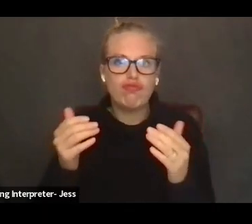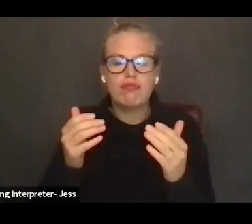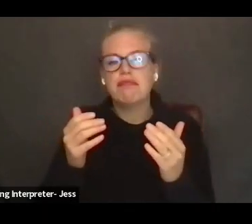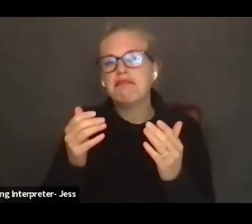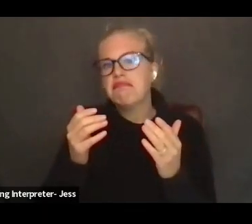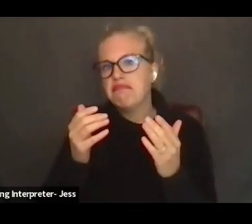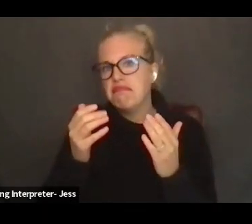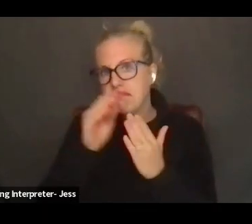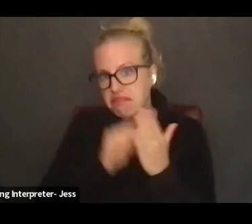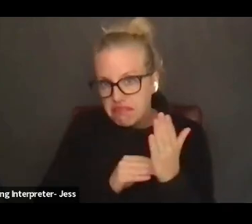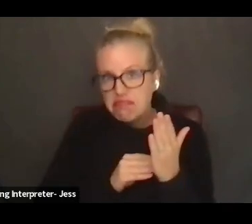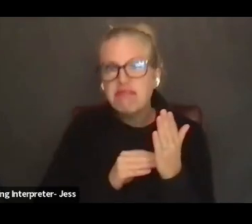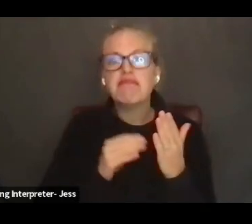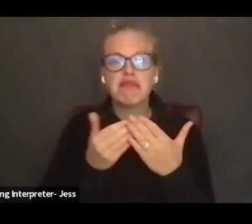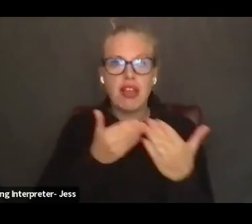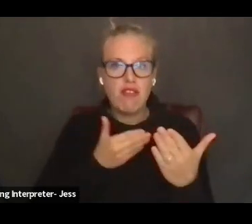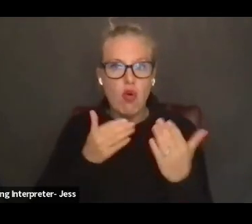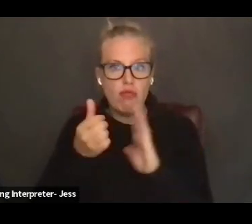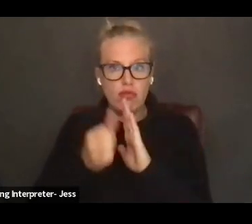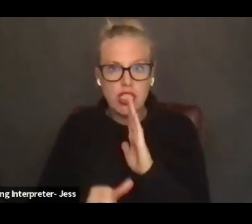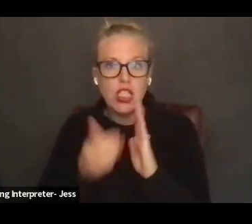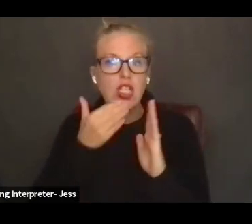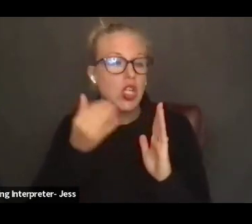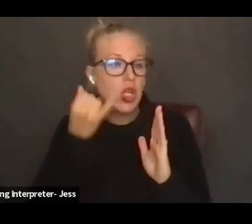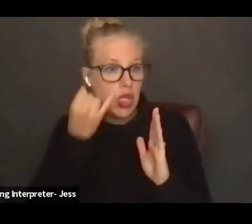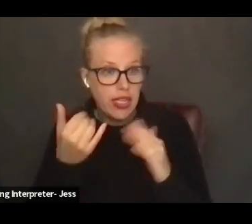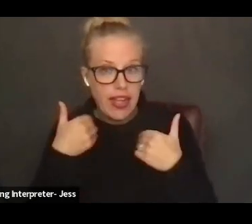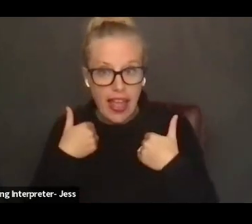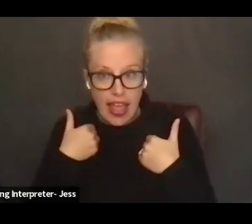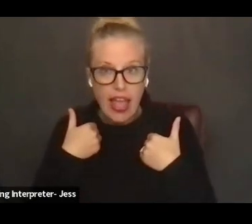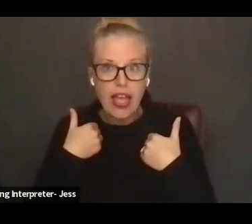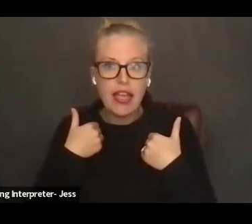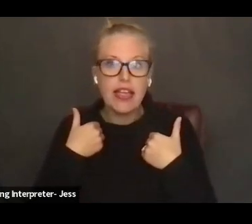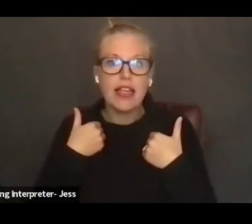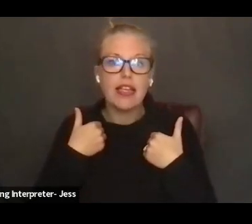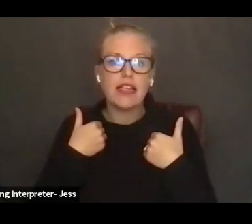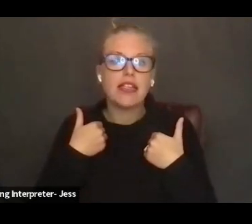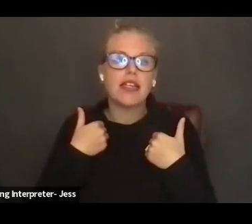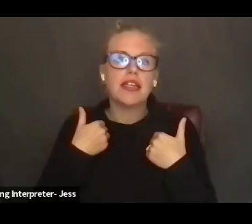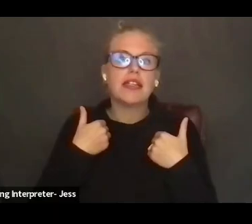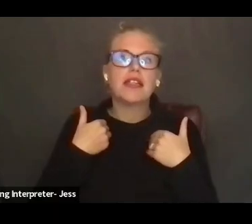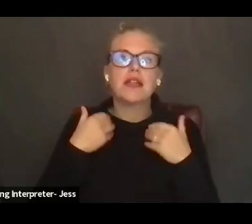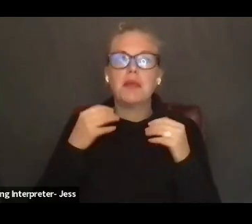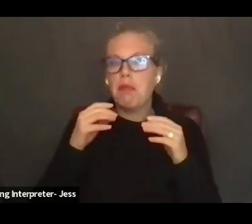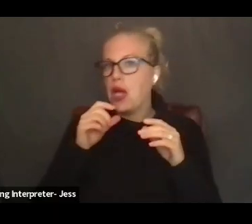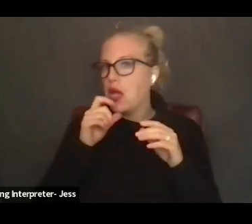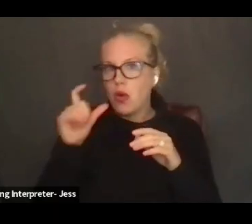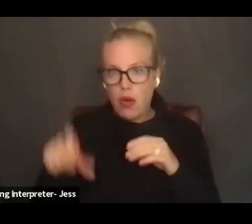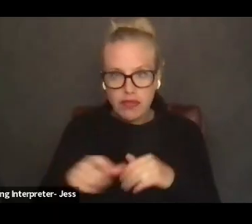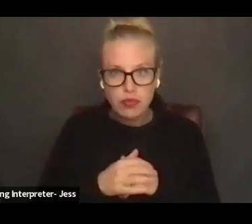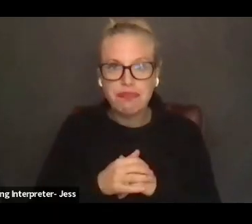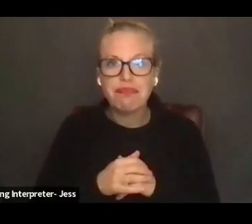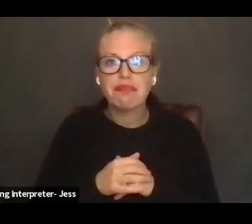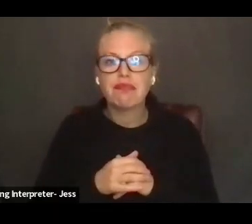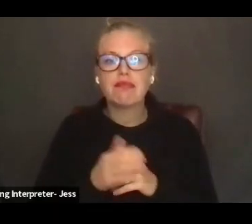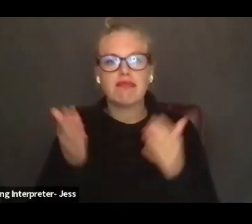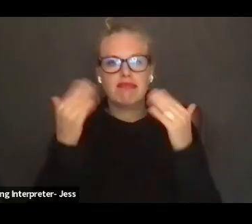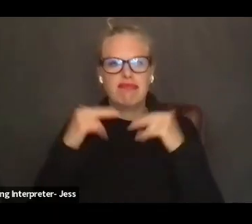suggest that you get one. It's a good idea to have one if you don't want to do one. All right, let's go to the next